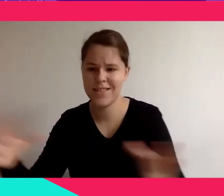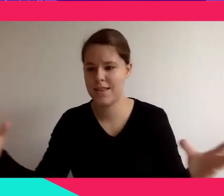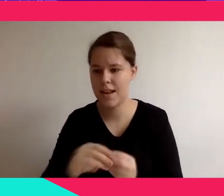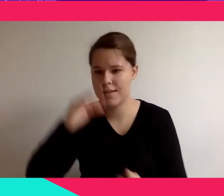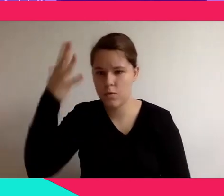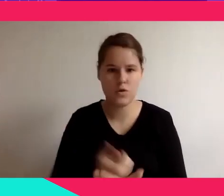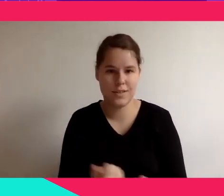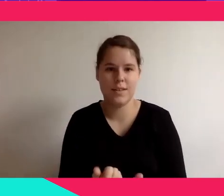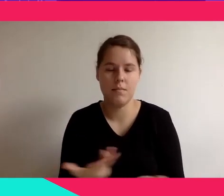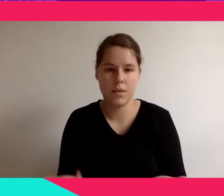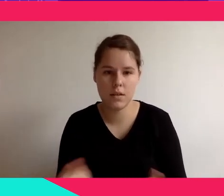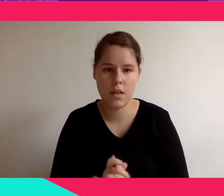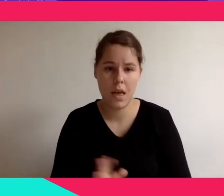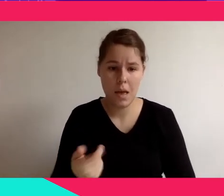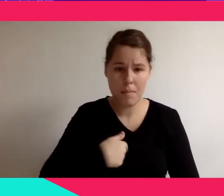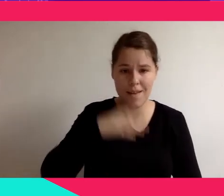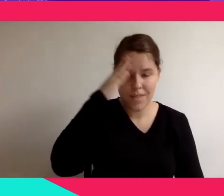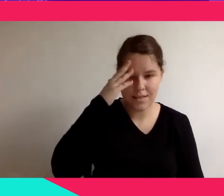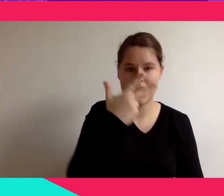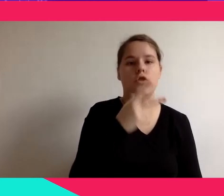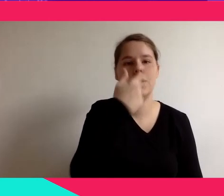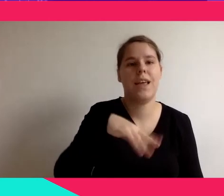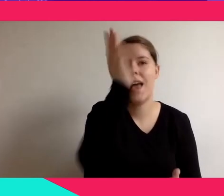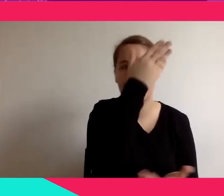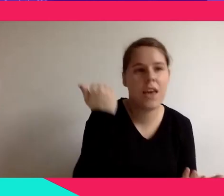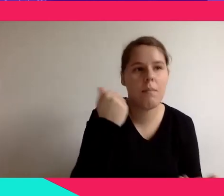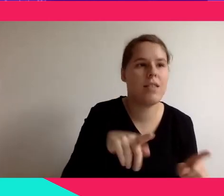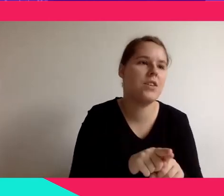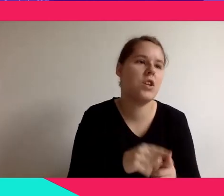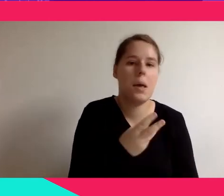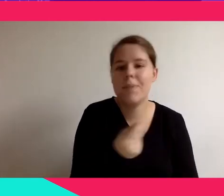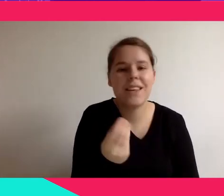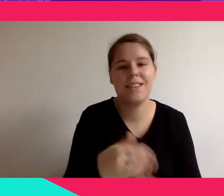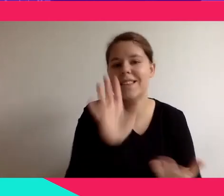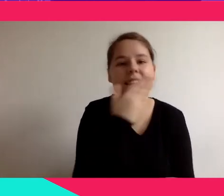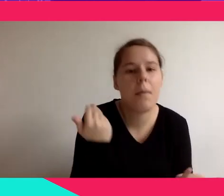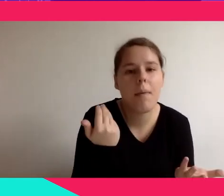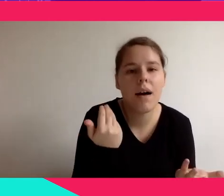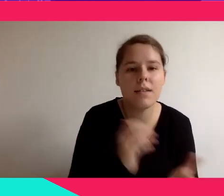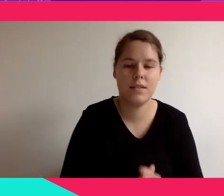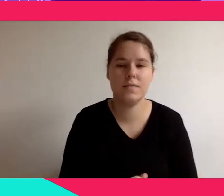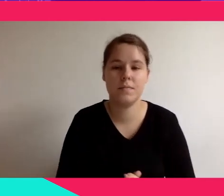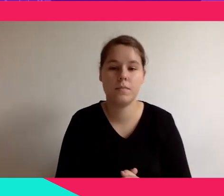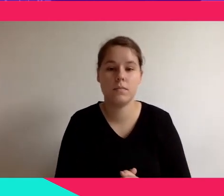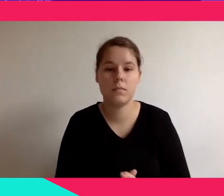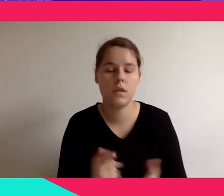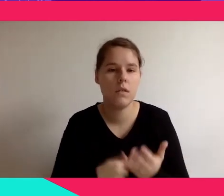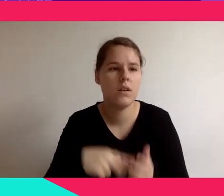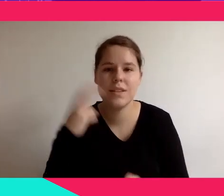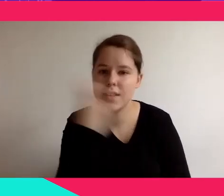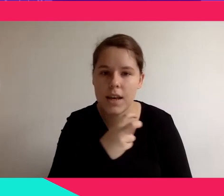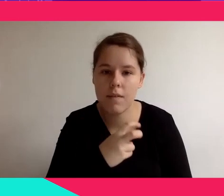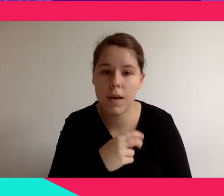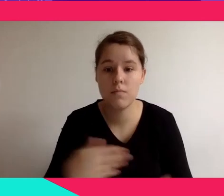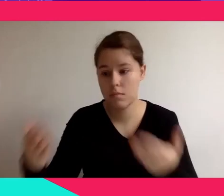ourselves. And what is fascinating about providing 3D models is that there's also